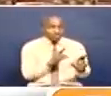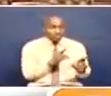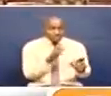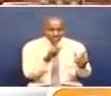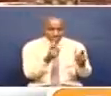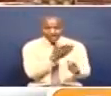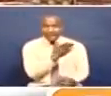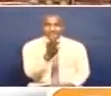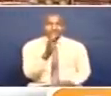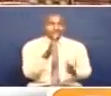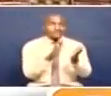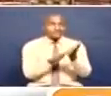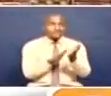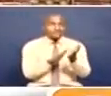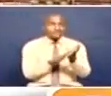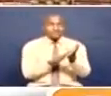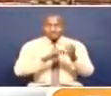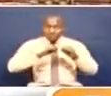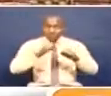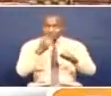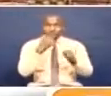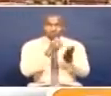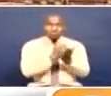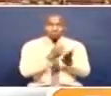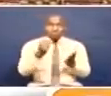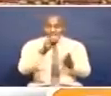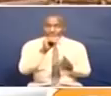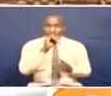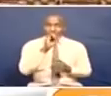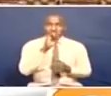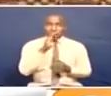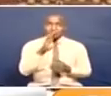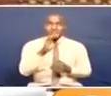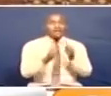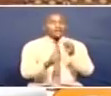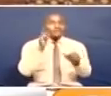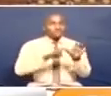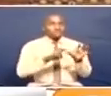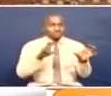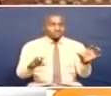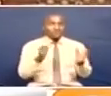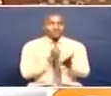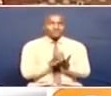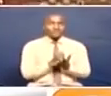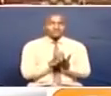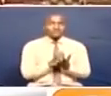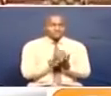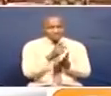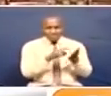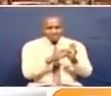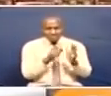media suggesting that the officers who have been suspended from IEBC have refused to leave. What does that tell